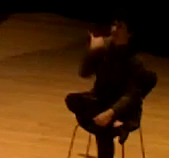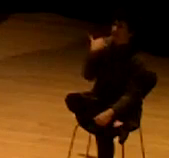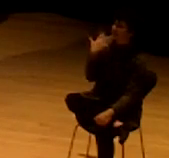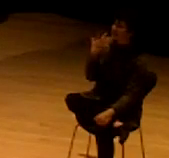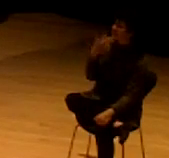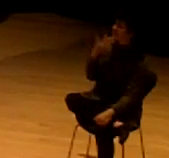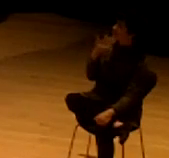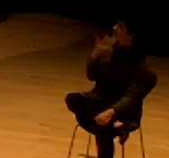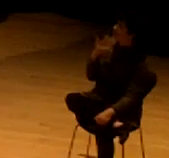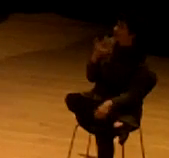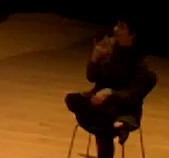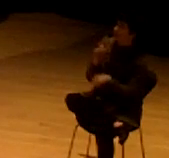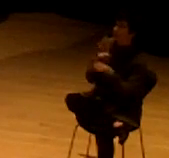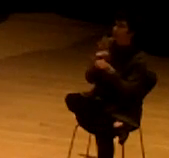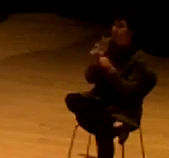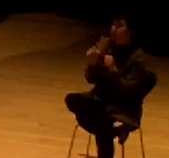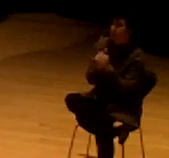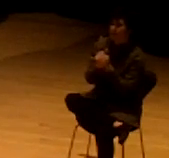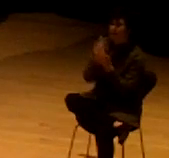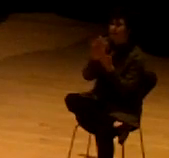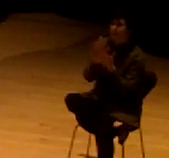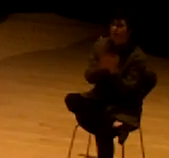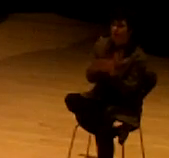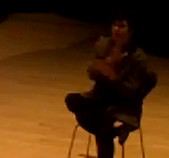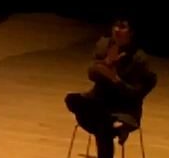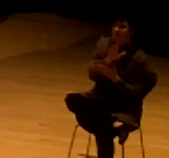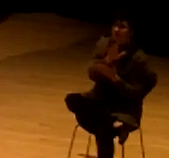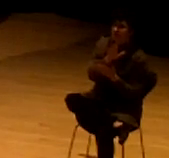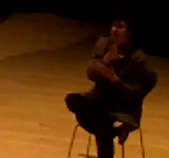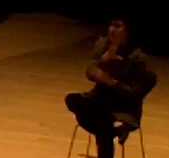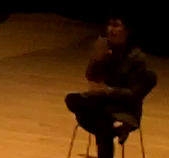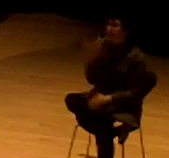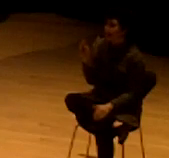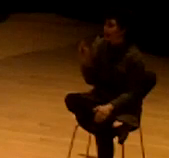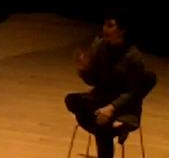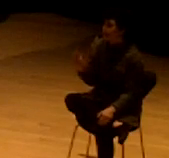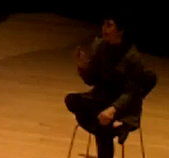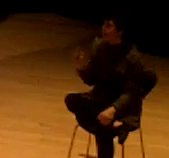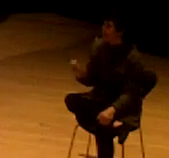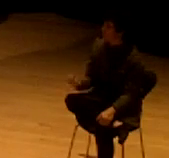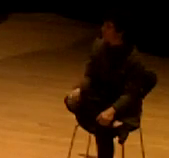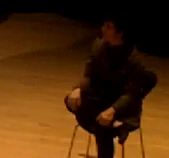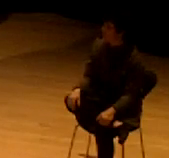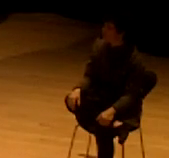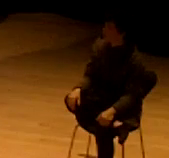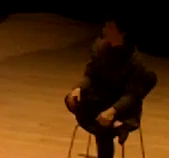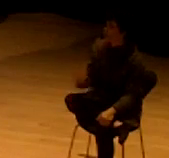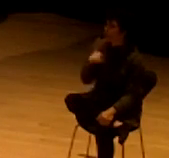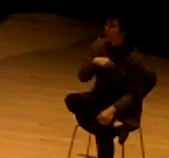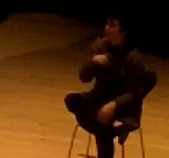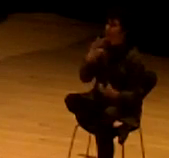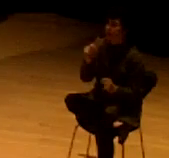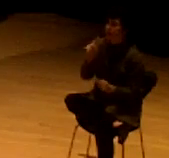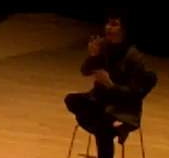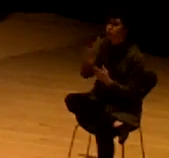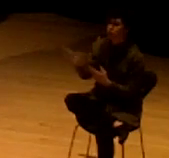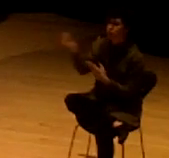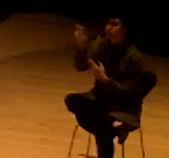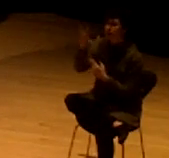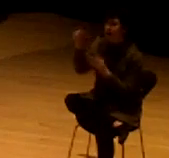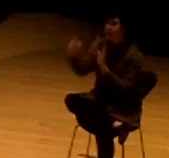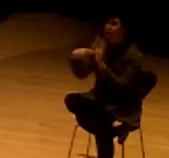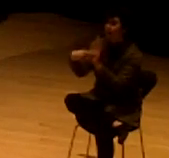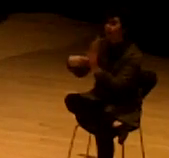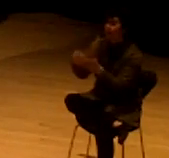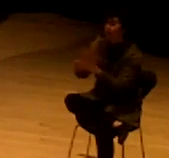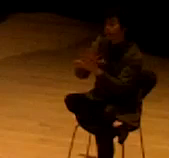College and their dance program there. So there's, I think, everywhere we go and screen the film,